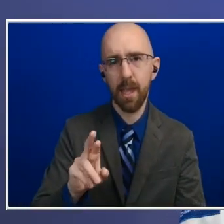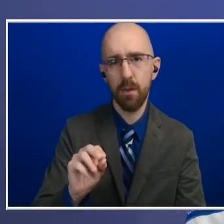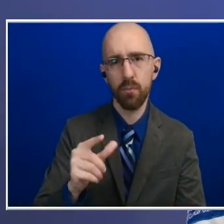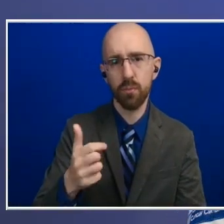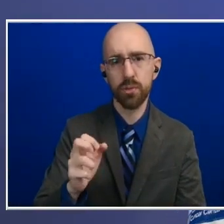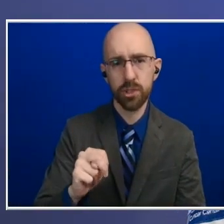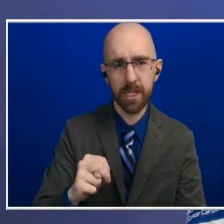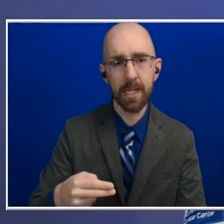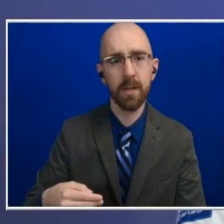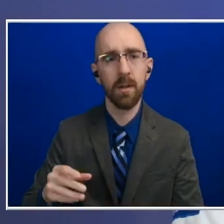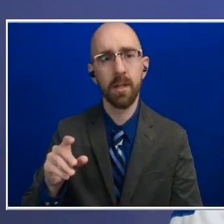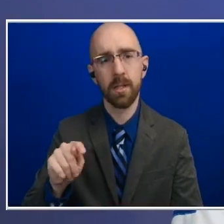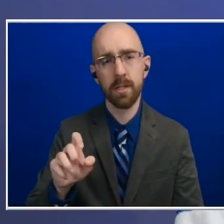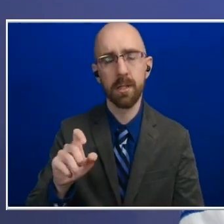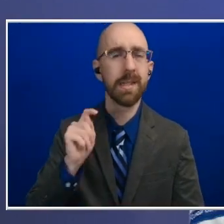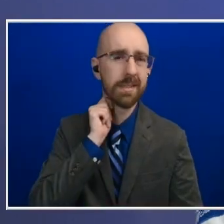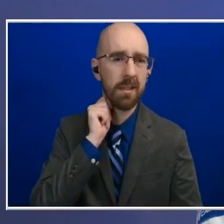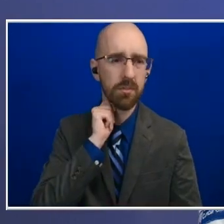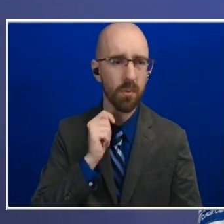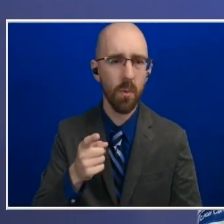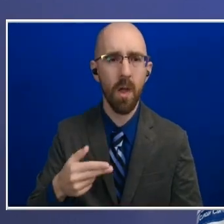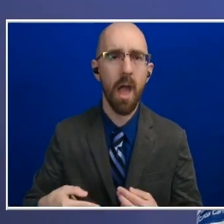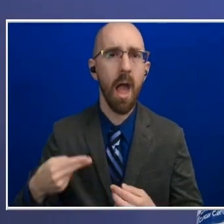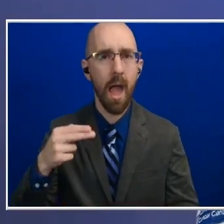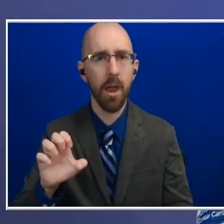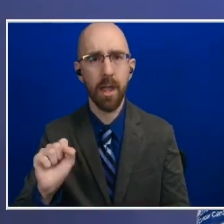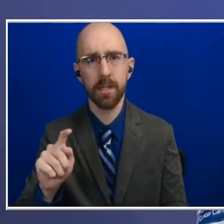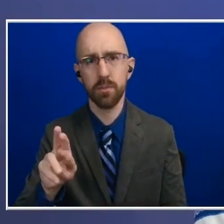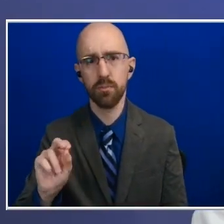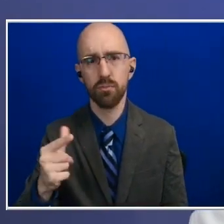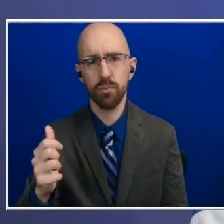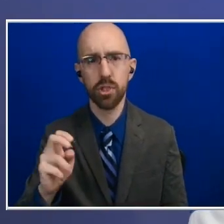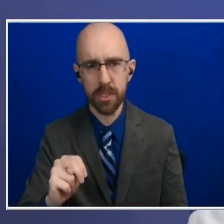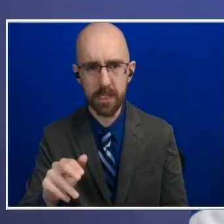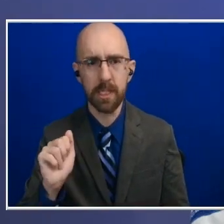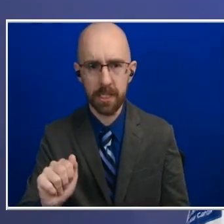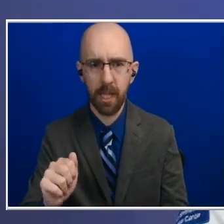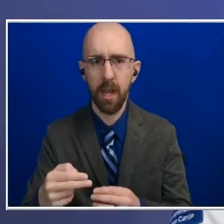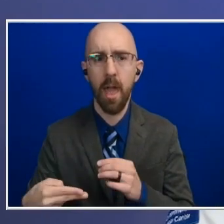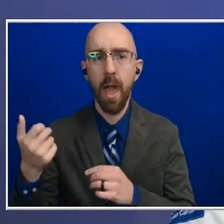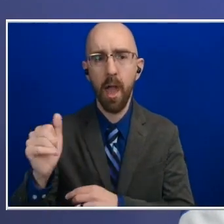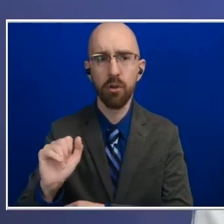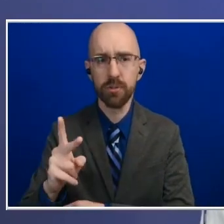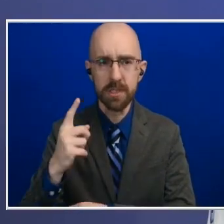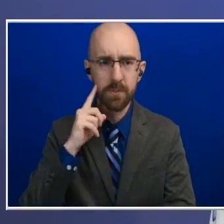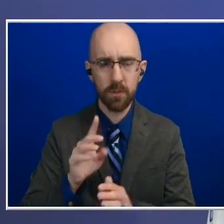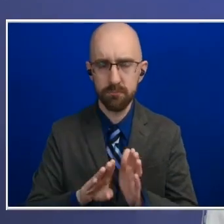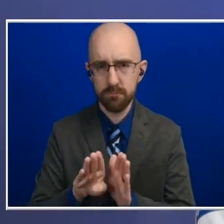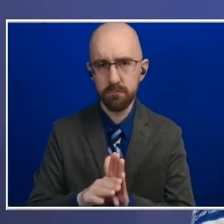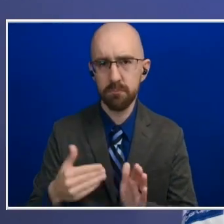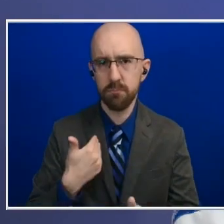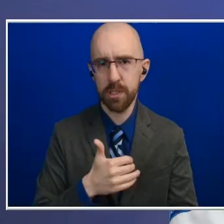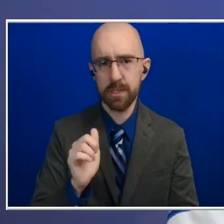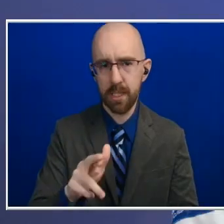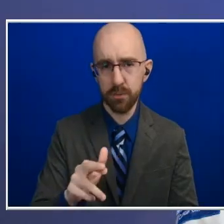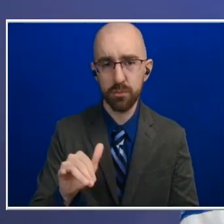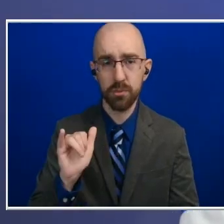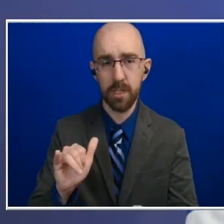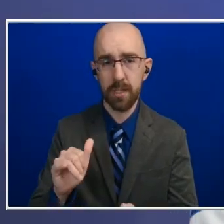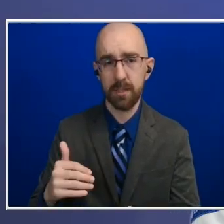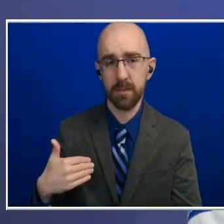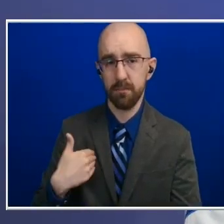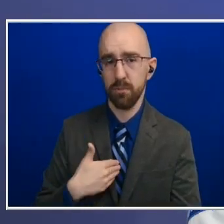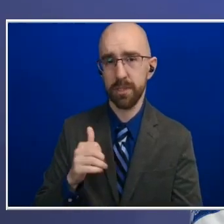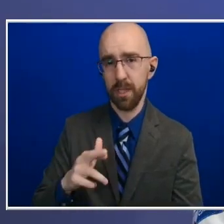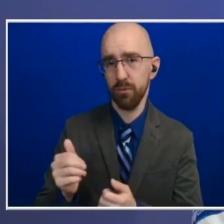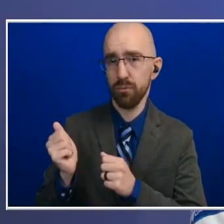of estrogen. And so that can put them at higher risk for developing breast cancer. So it's not so much that the breast cancer caused the liver disease. It's more likely